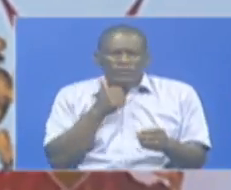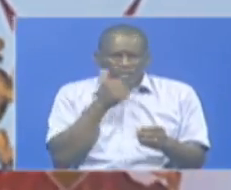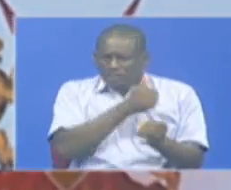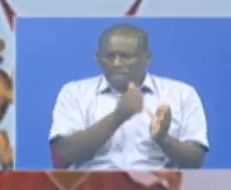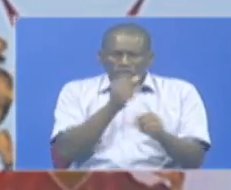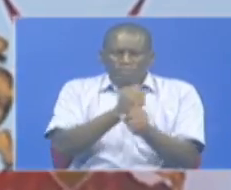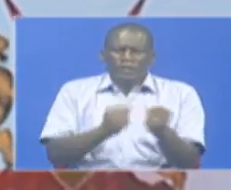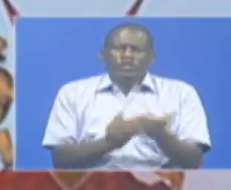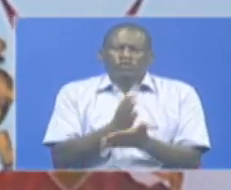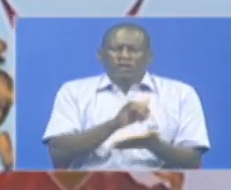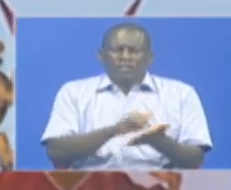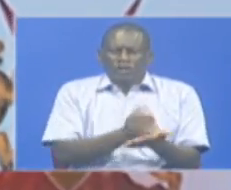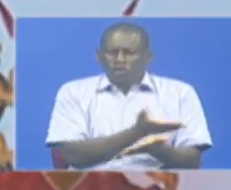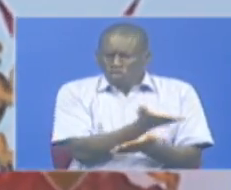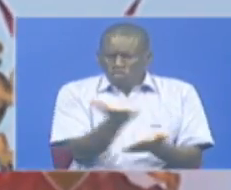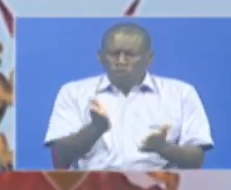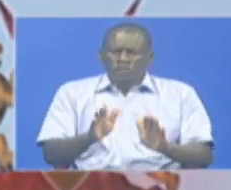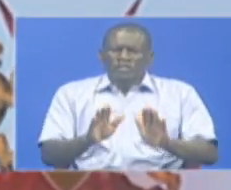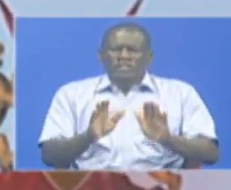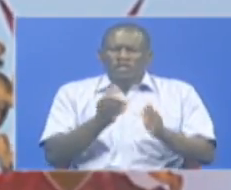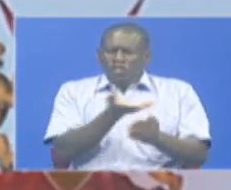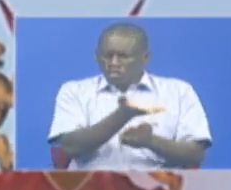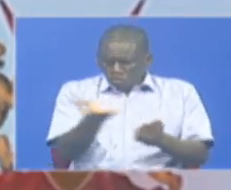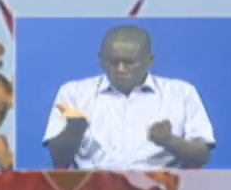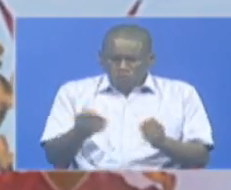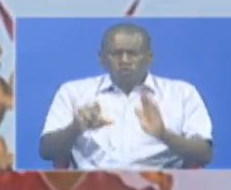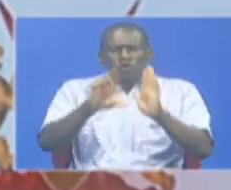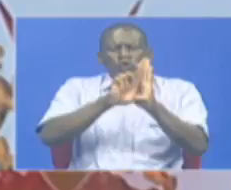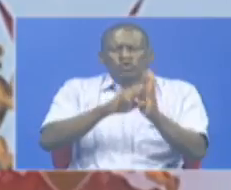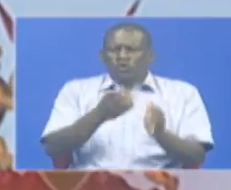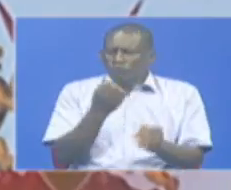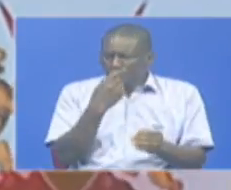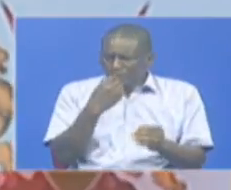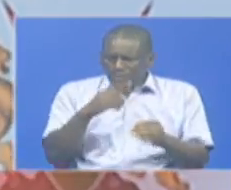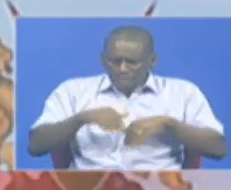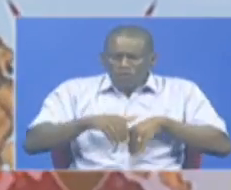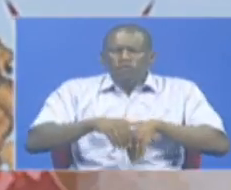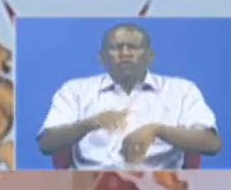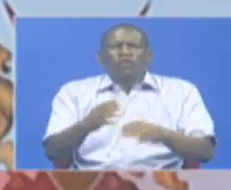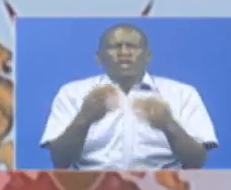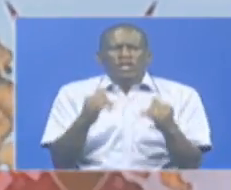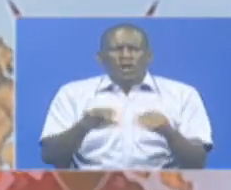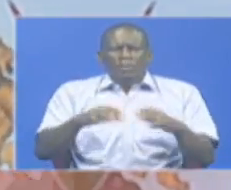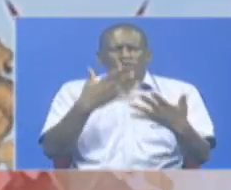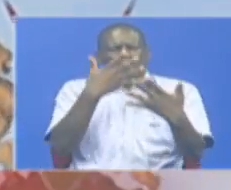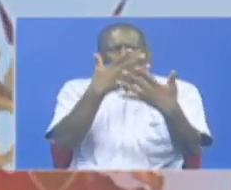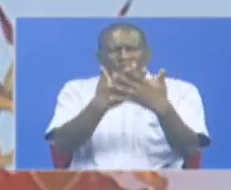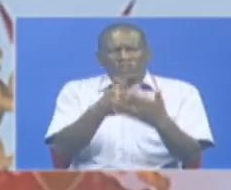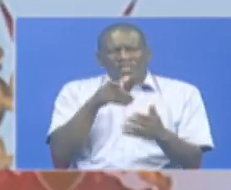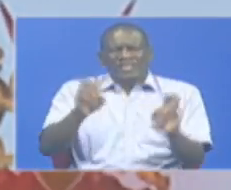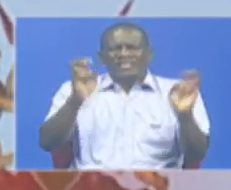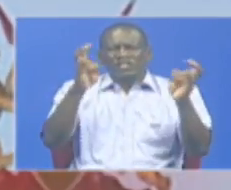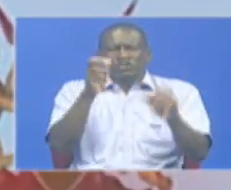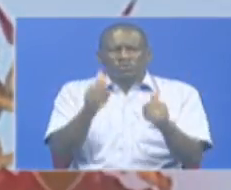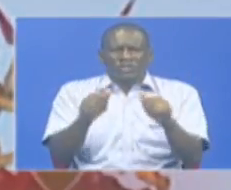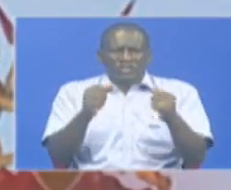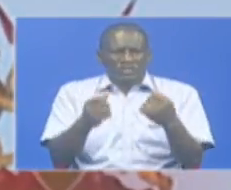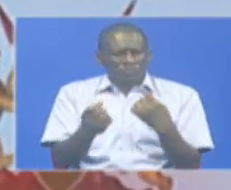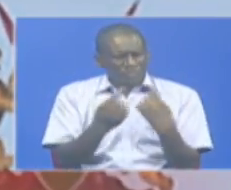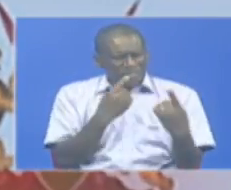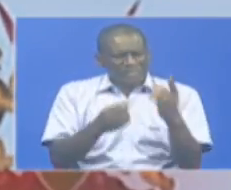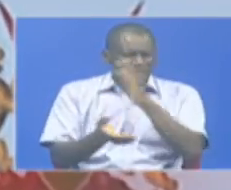those principles that are governed in medicine are still adhered to. With regards to the prisons, I think this is an issue that we've addressed